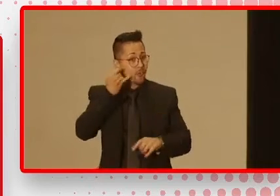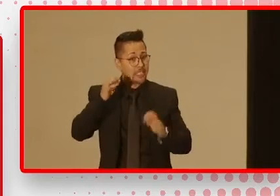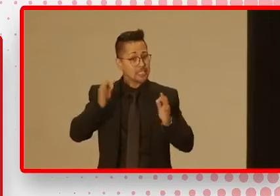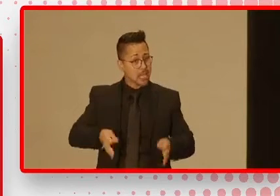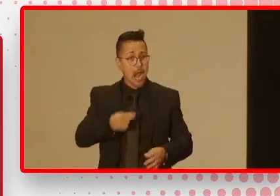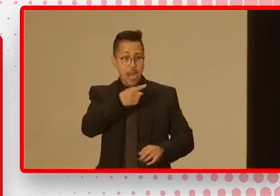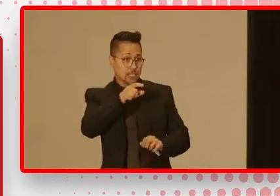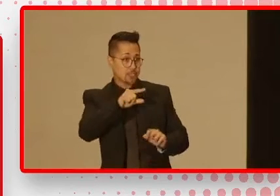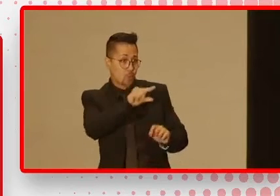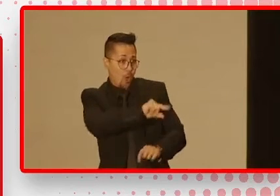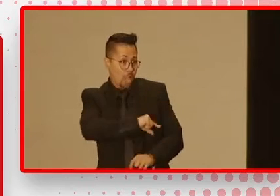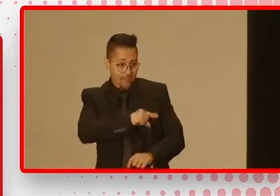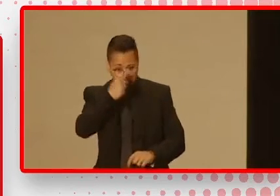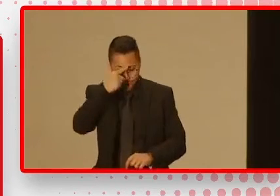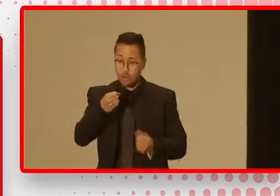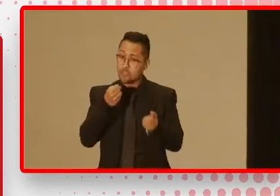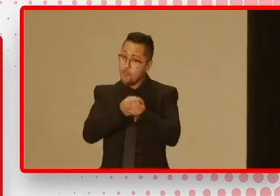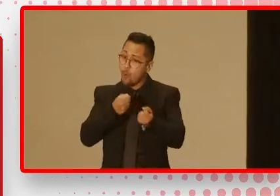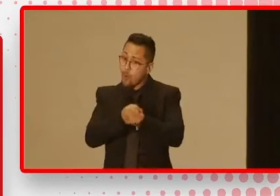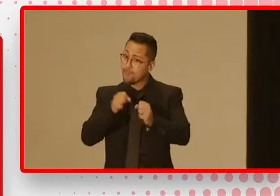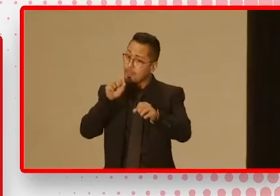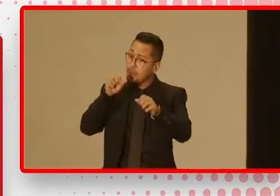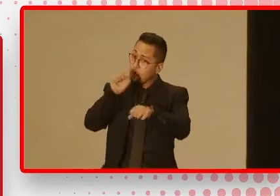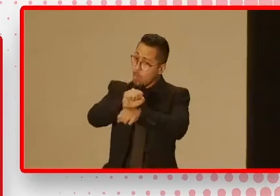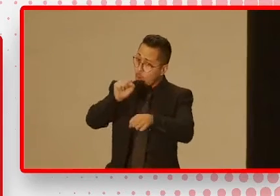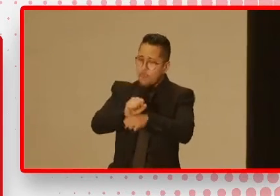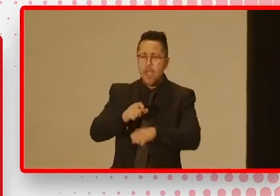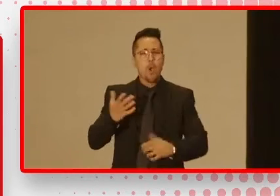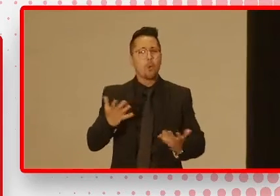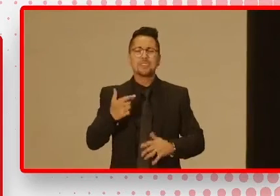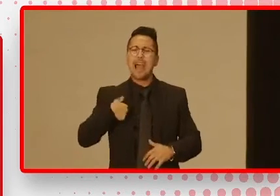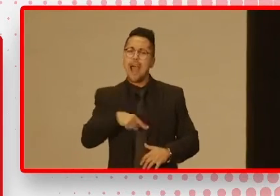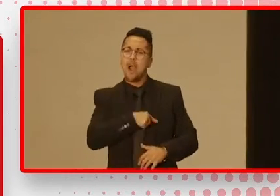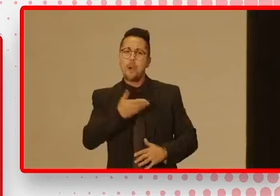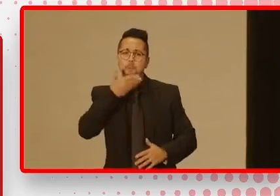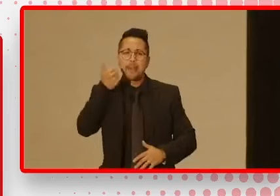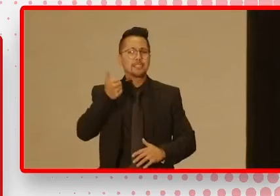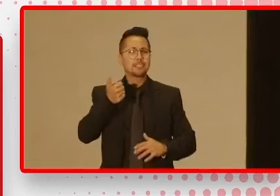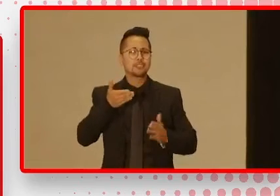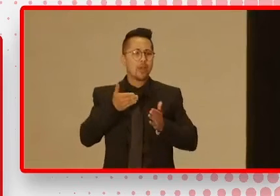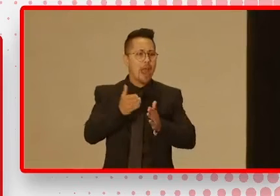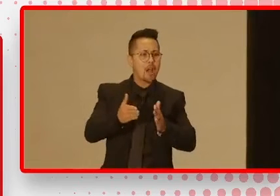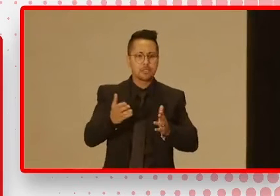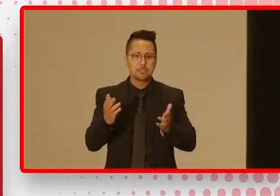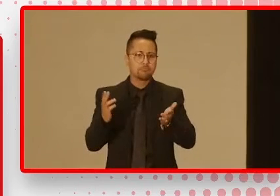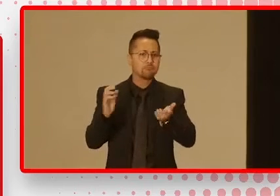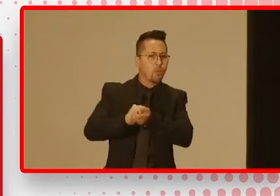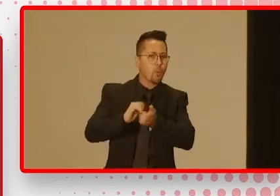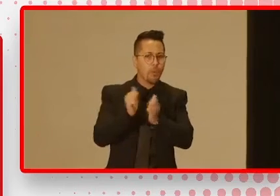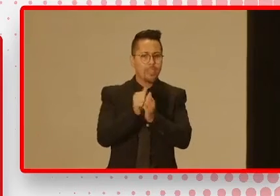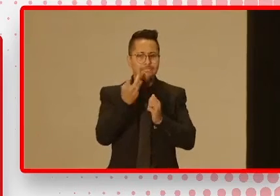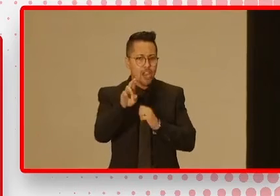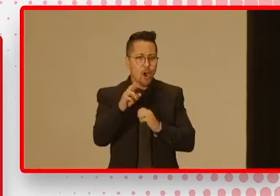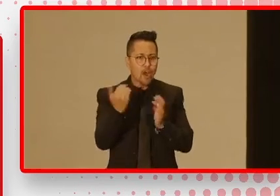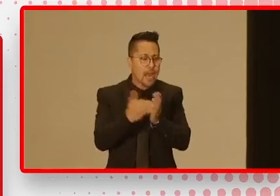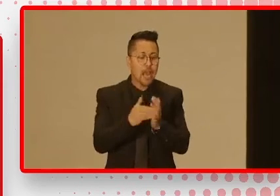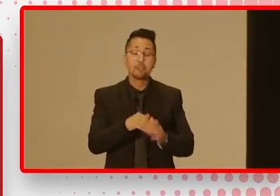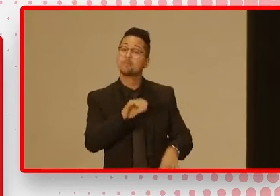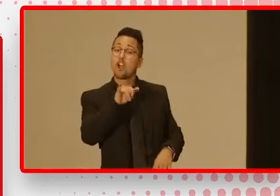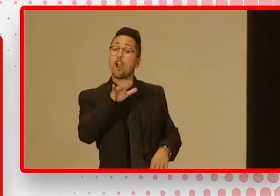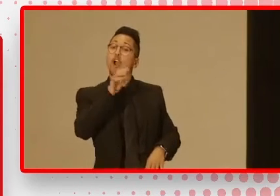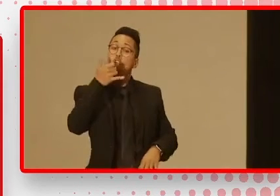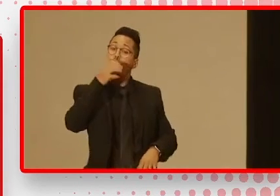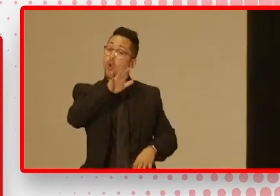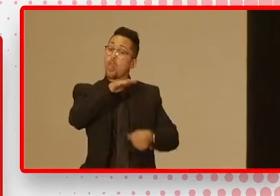for supported employment, what's our best route to get back into VR at that point? Just call that office, local